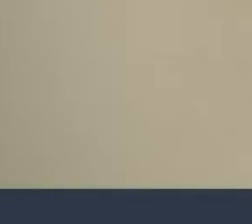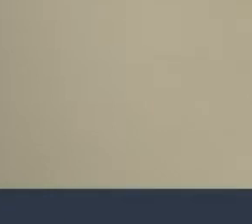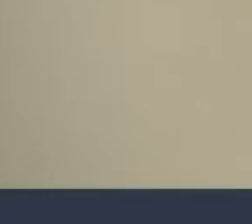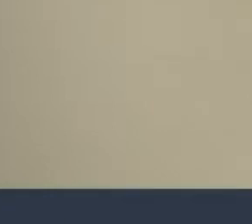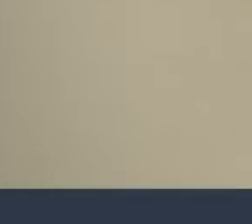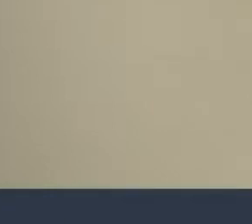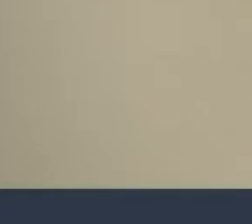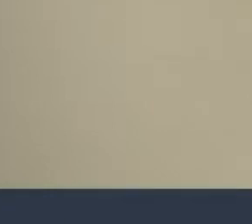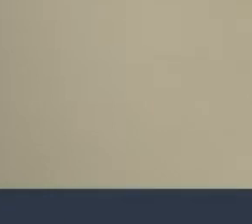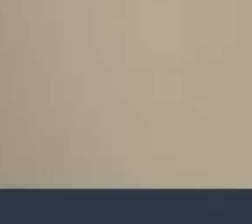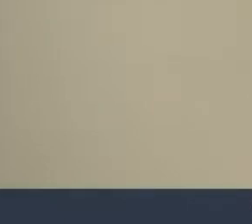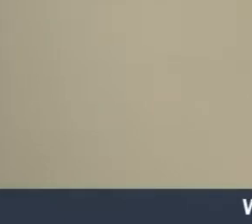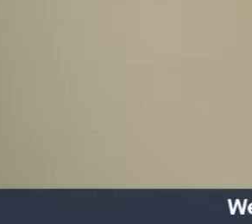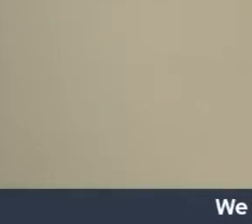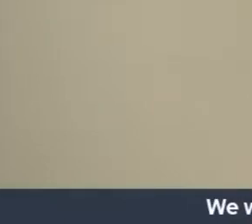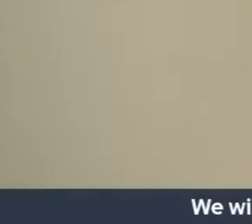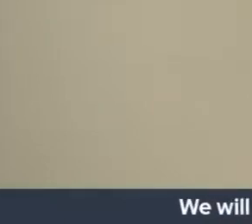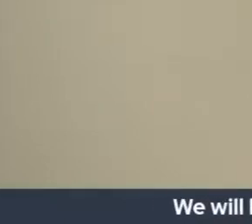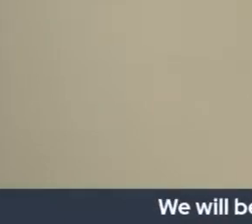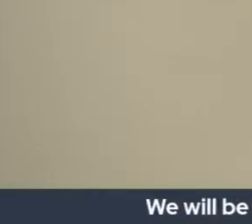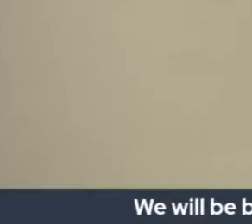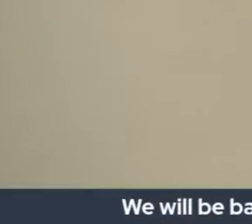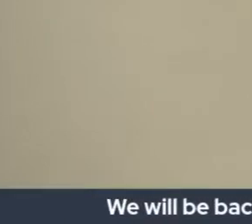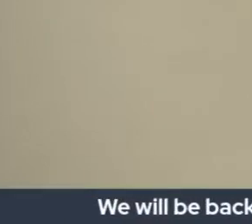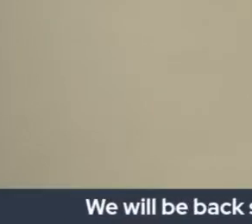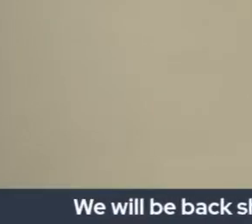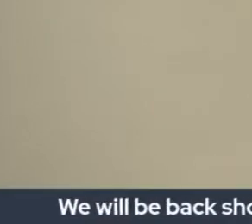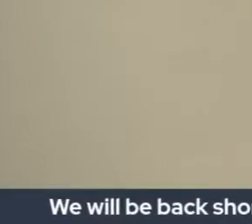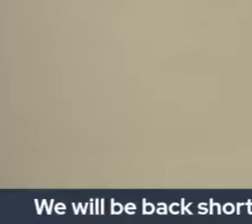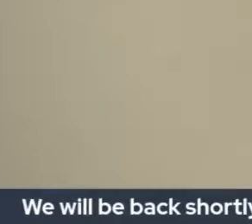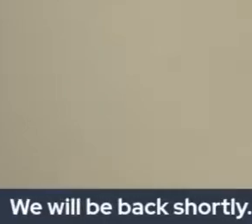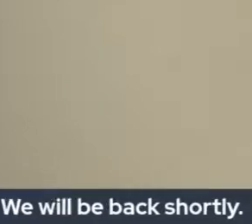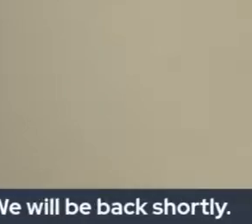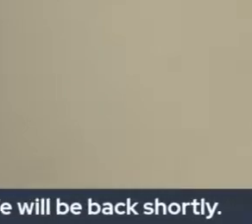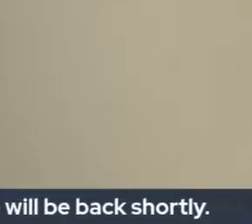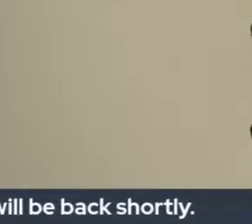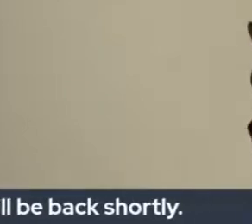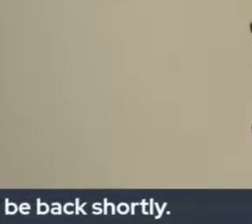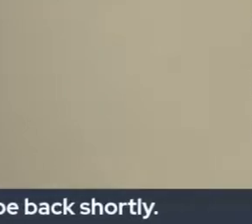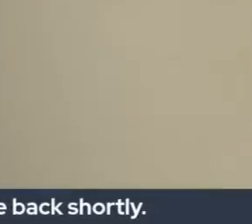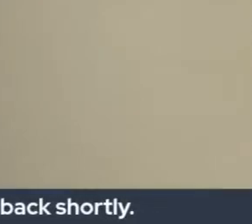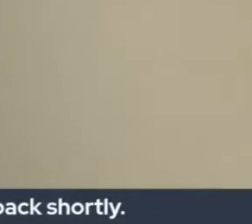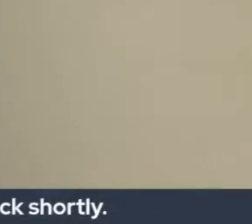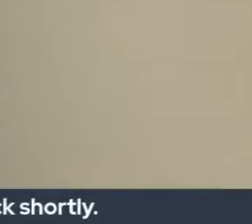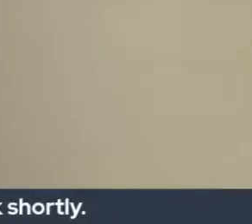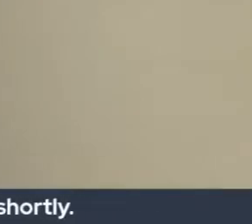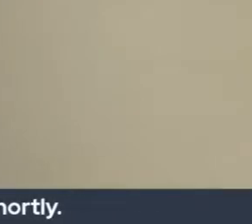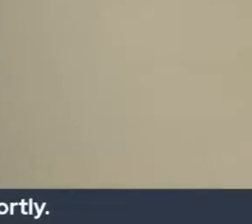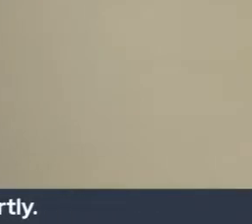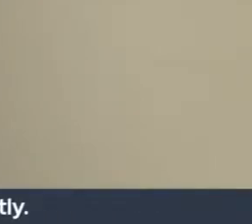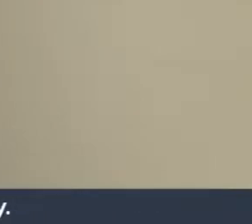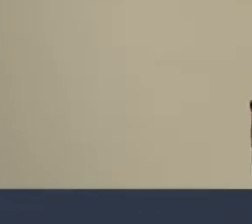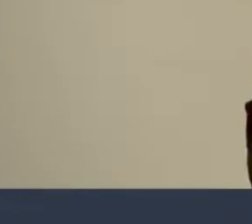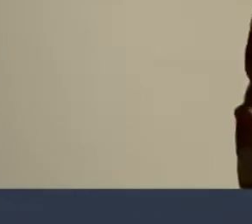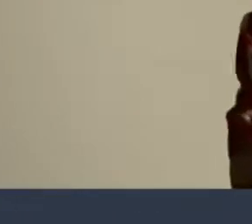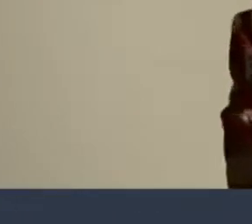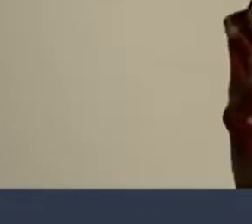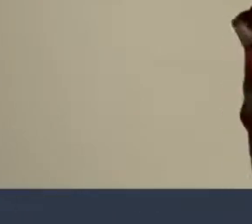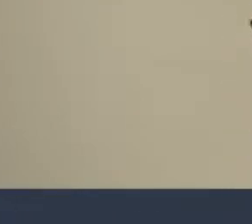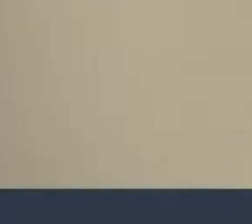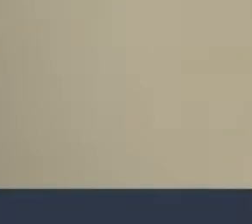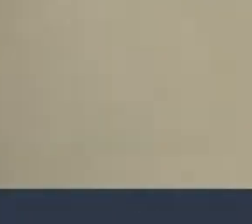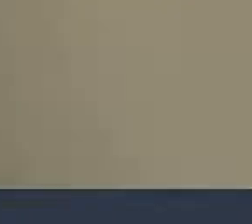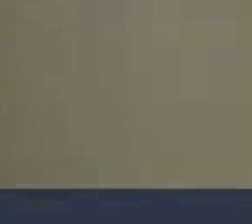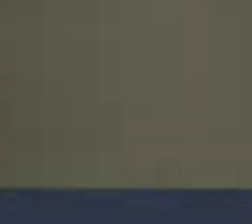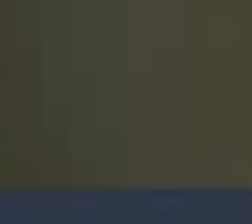racism issues. And her testimony will be directed by attorney Mark Fancher from Detroit. Thank